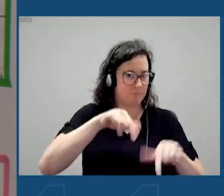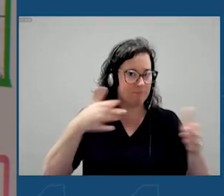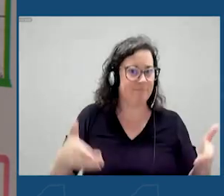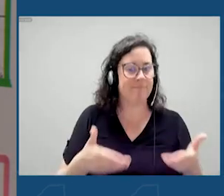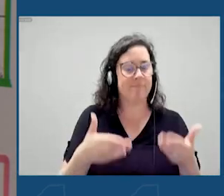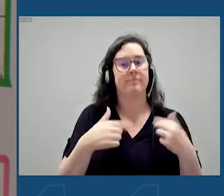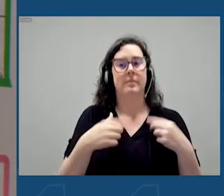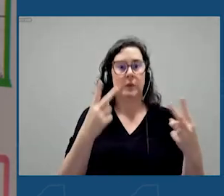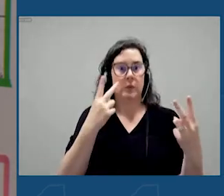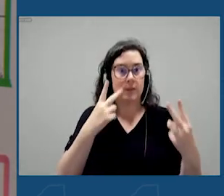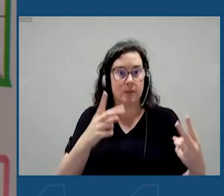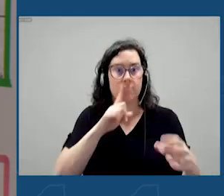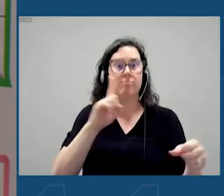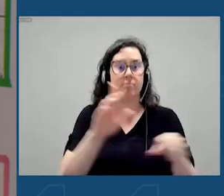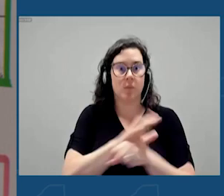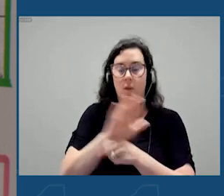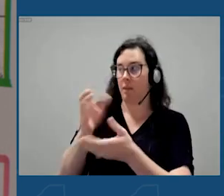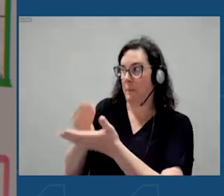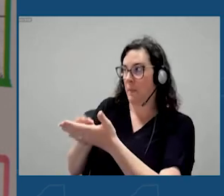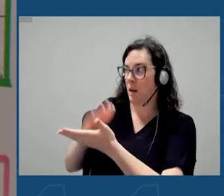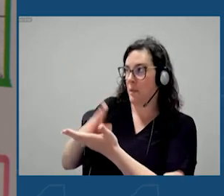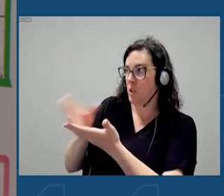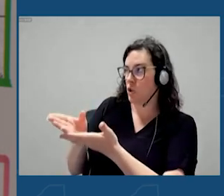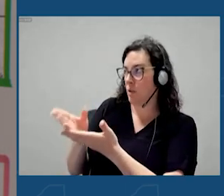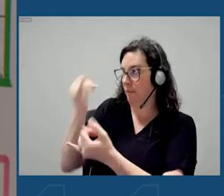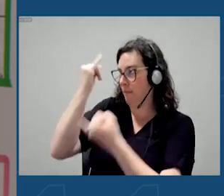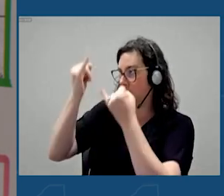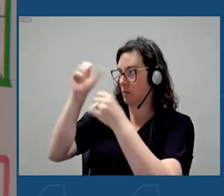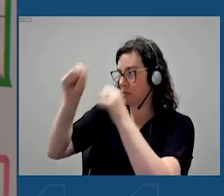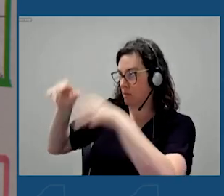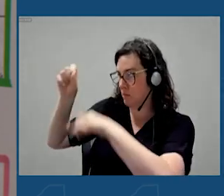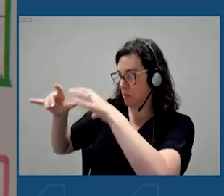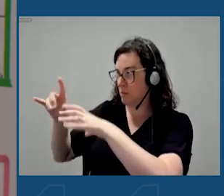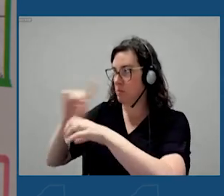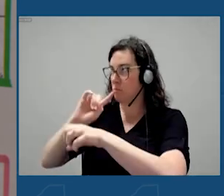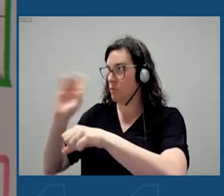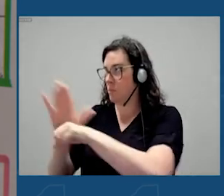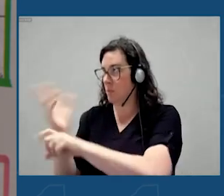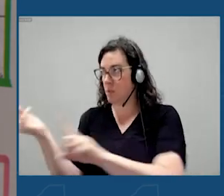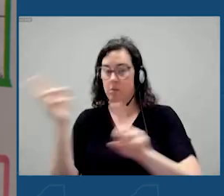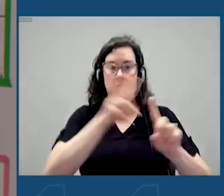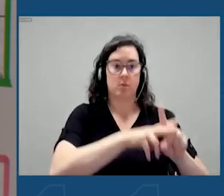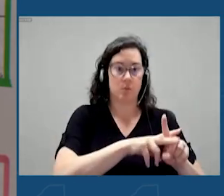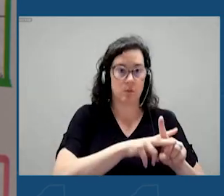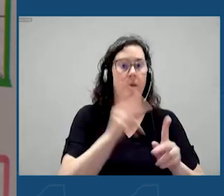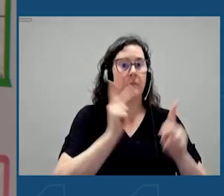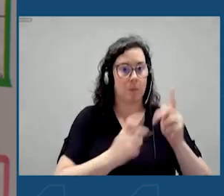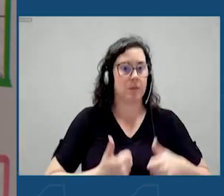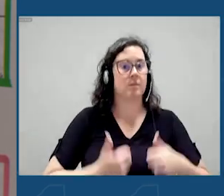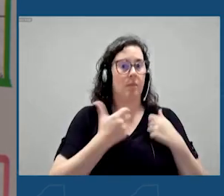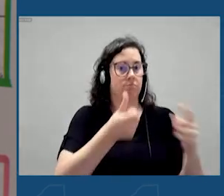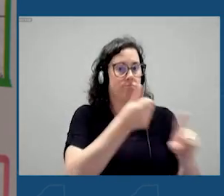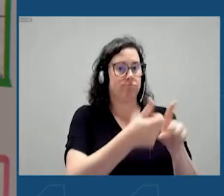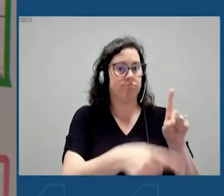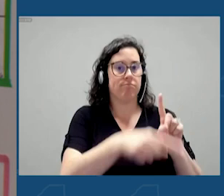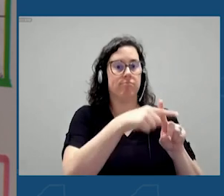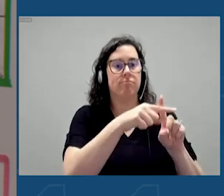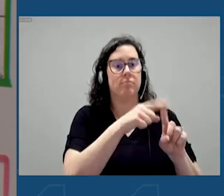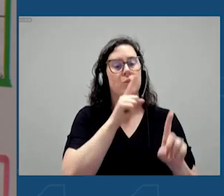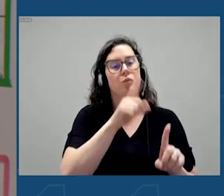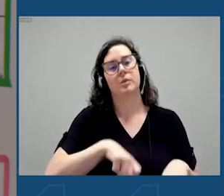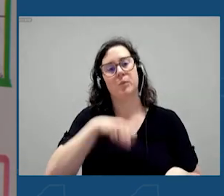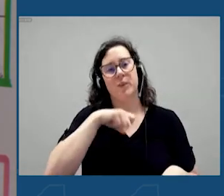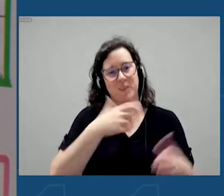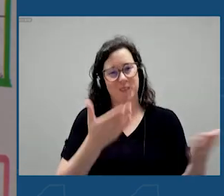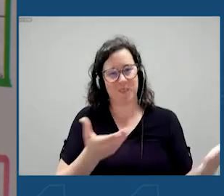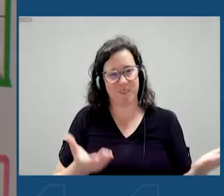the actualization of ideas that we may have, but here there's real people whose lives are affected. And so I'm really, really proud to be here. And